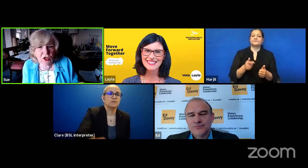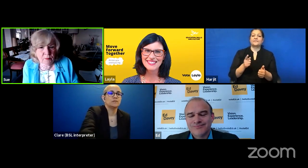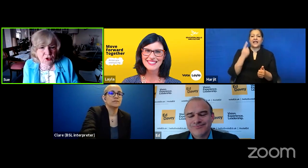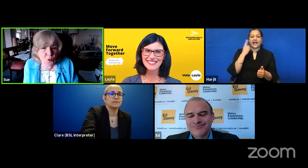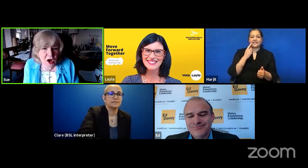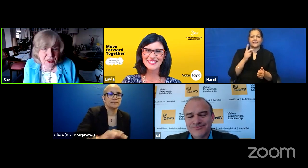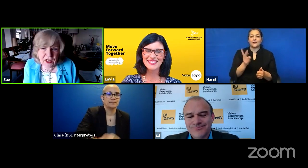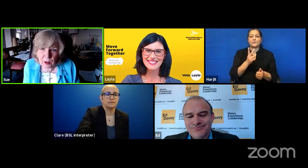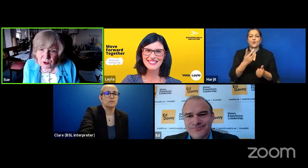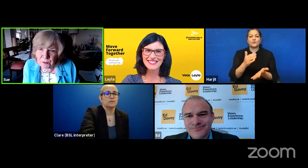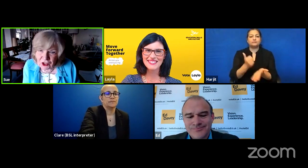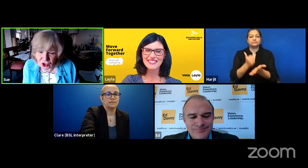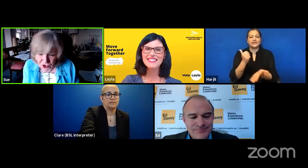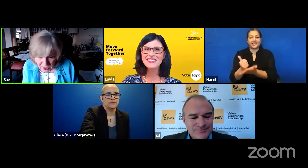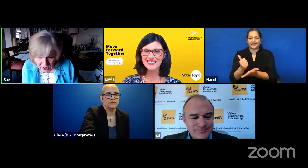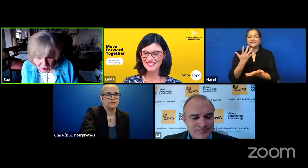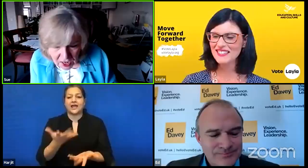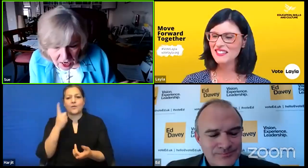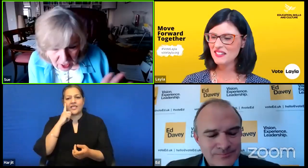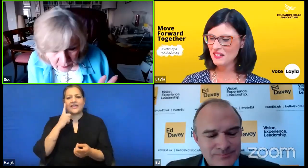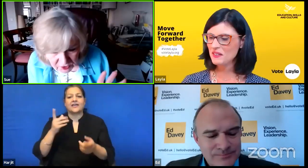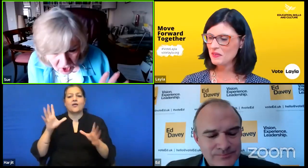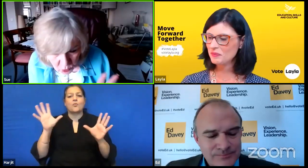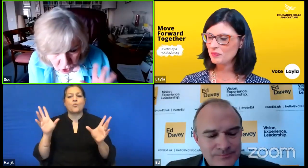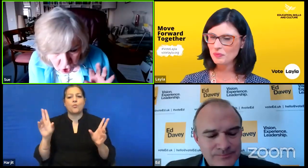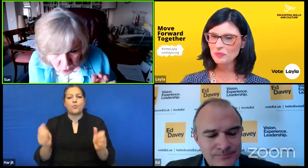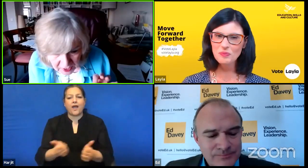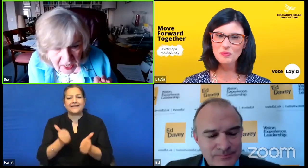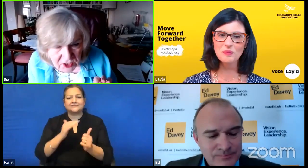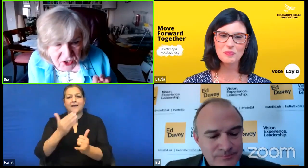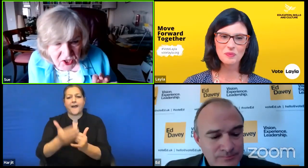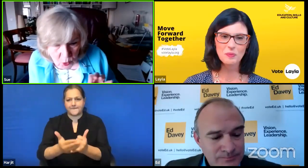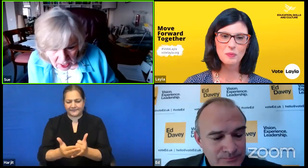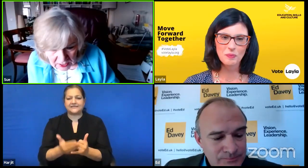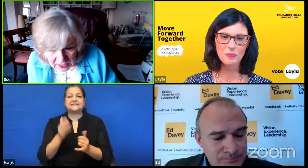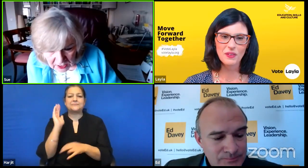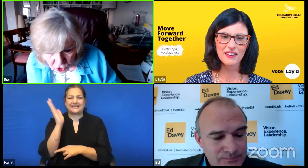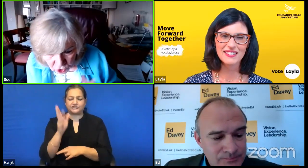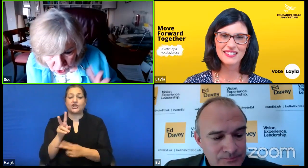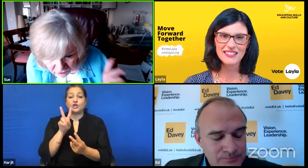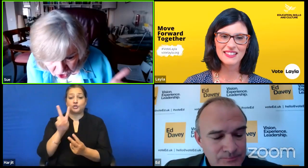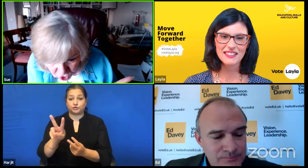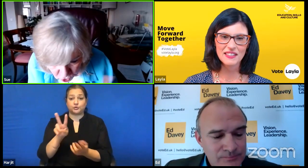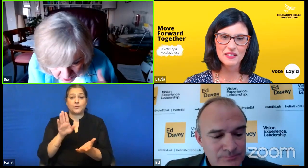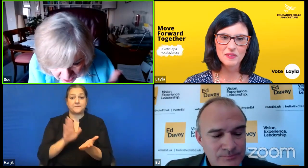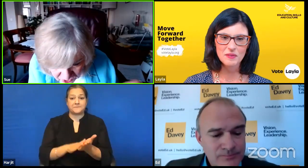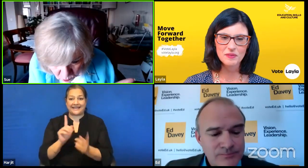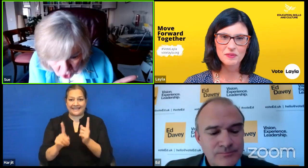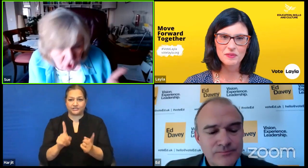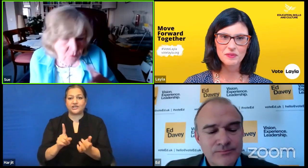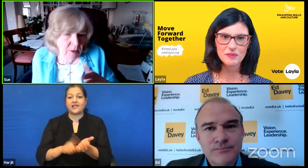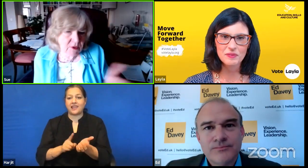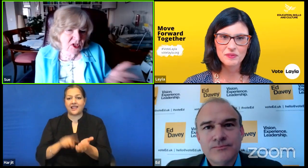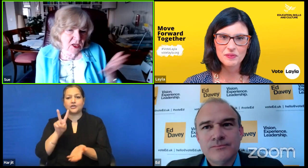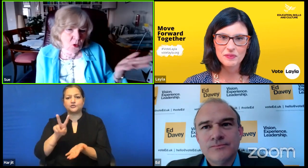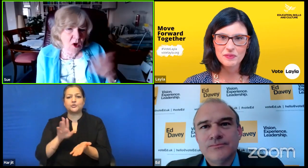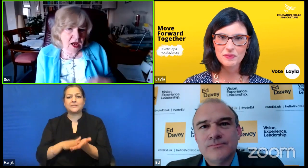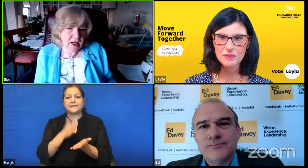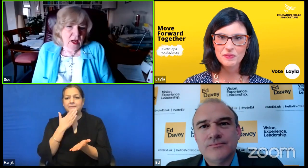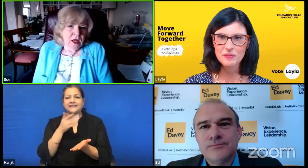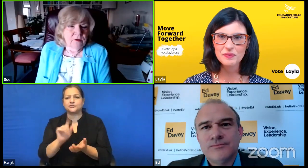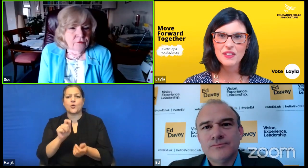we shall come to the winding up speeches now. So 2 minutes. So Leila, could you give us 2 minutes and what should members